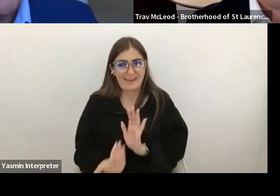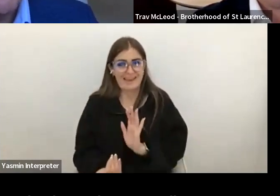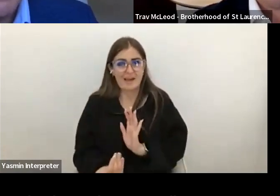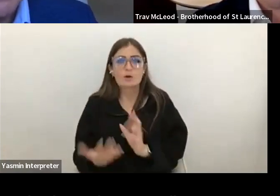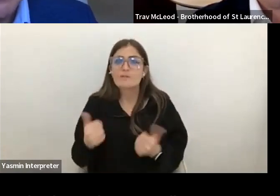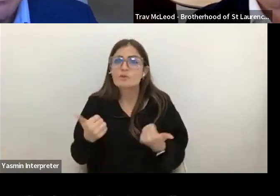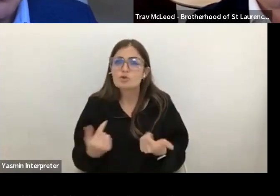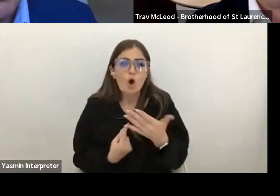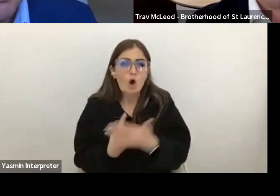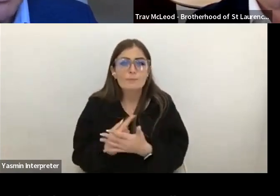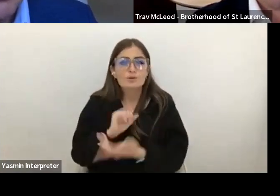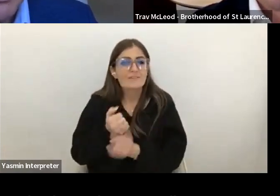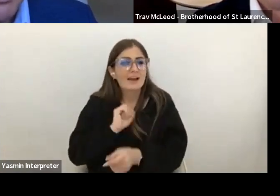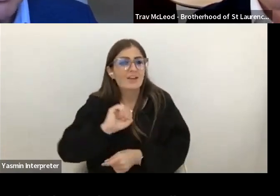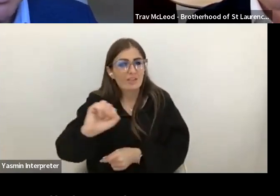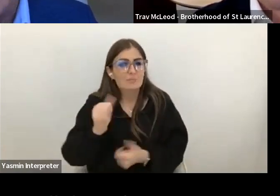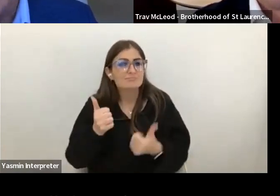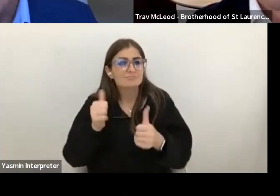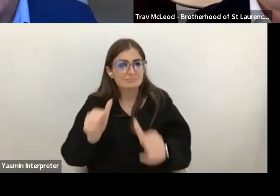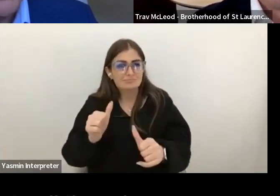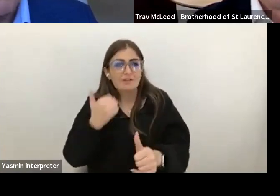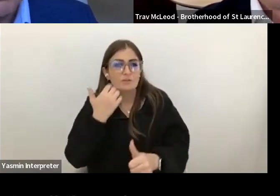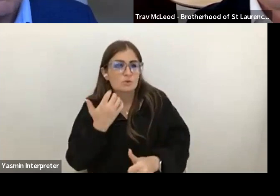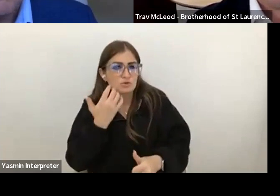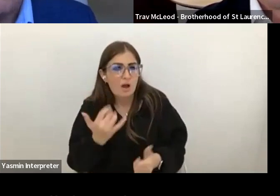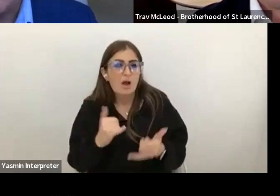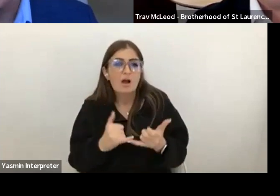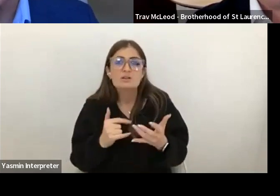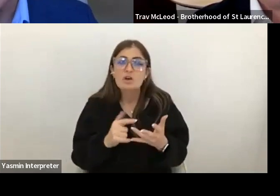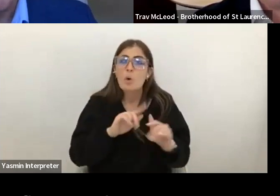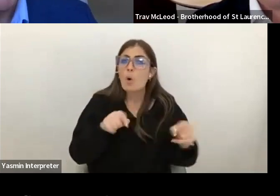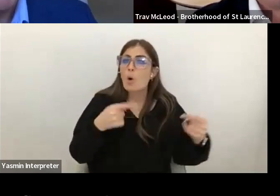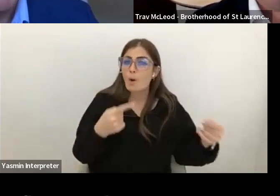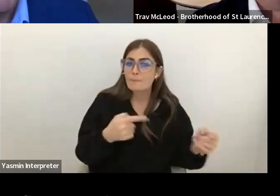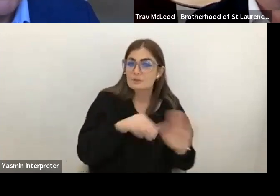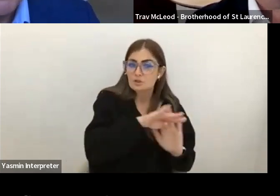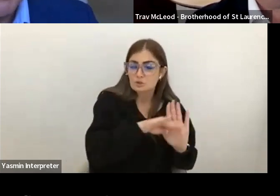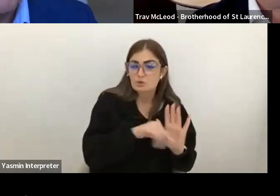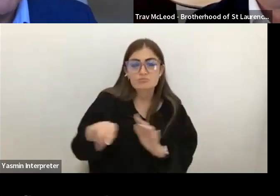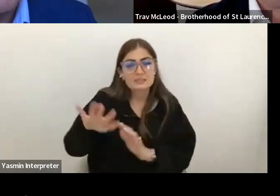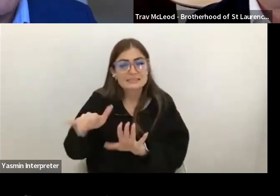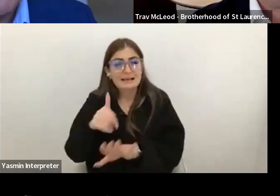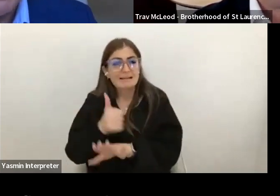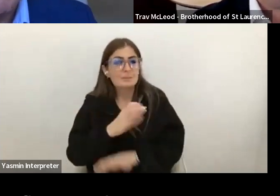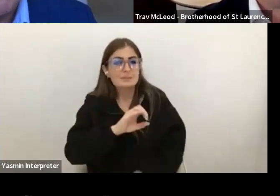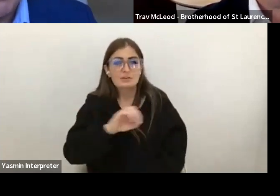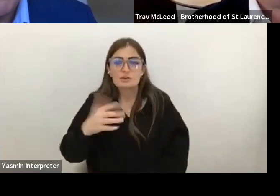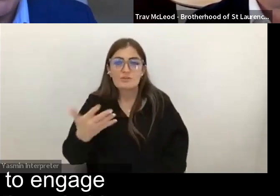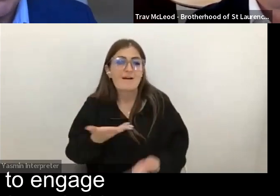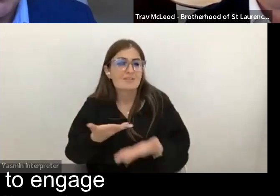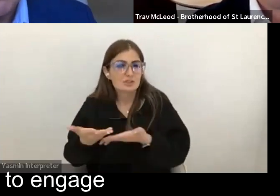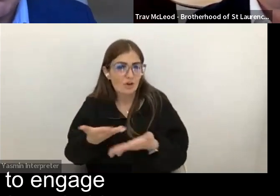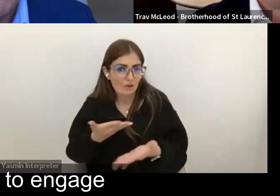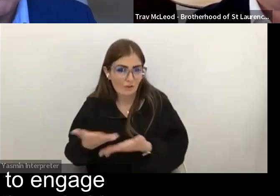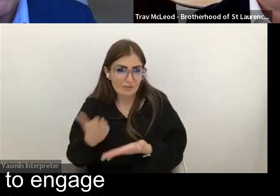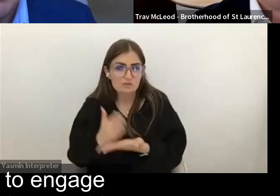chance of actually affecting their trajectory. So she, contrary to all the rules, set up a 0 to 5 service,